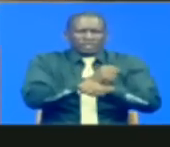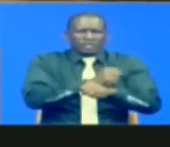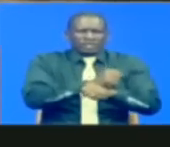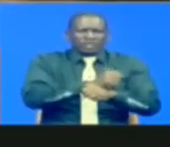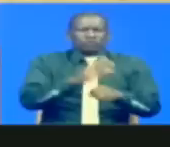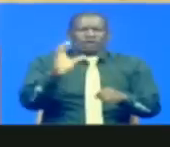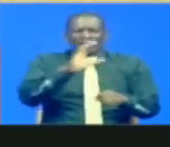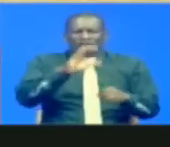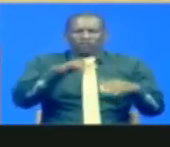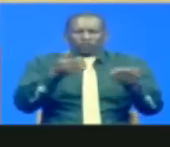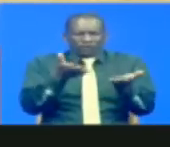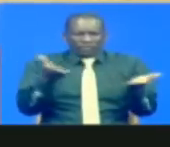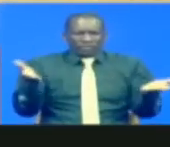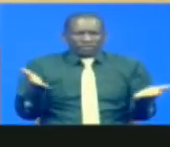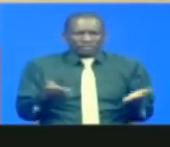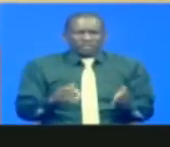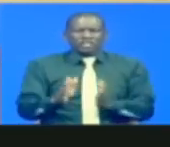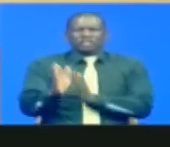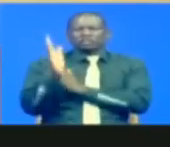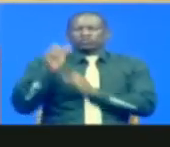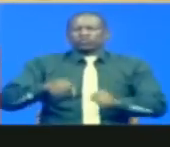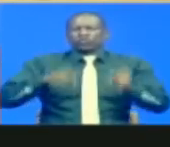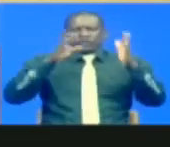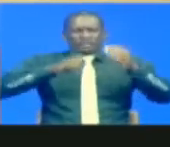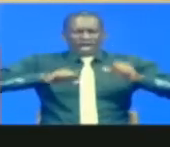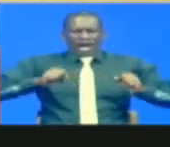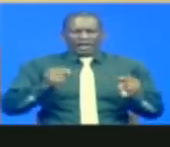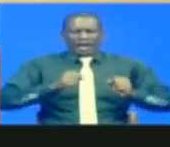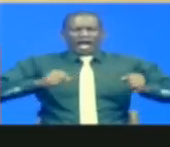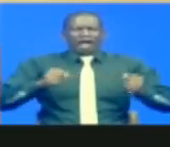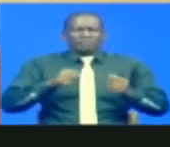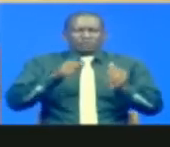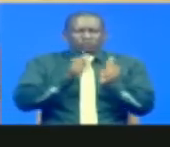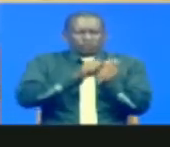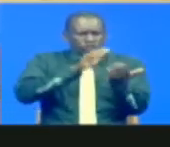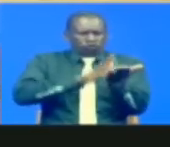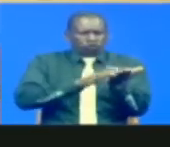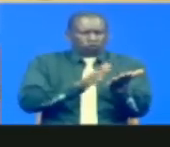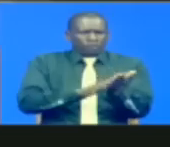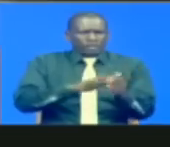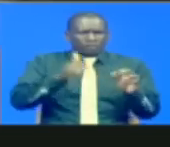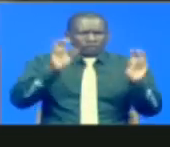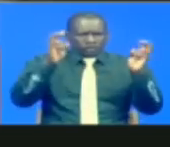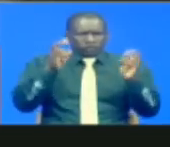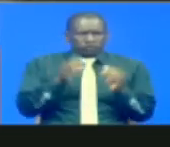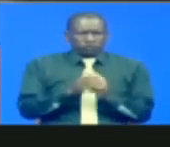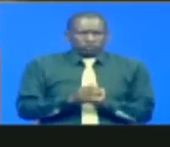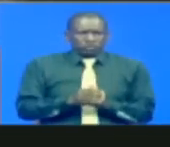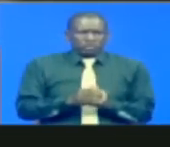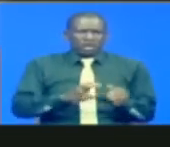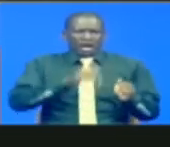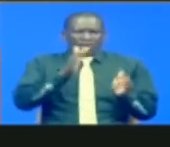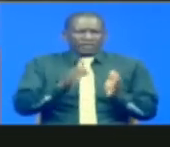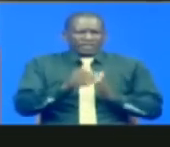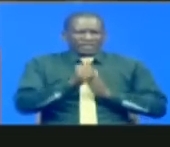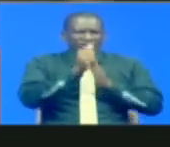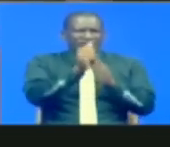land or property. The guards are unhappy with some of the recent comments on the matter. Now, instead of leaders